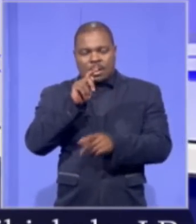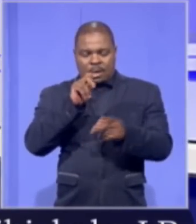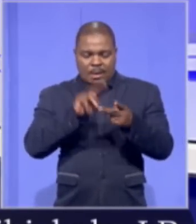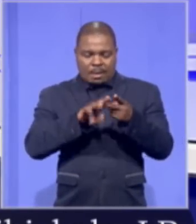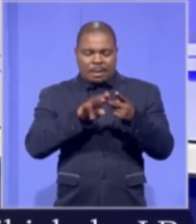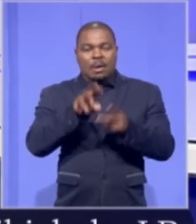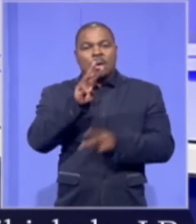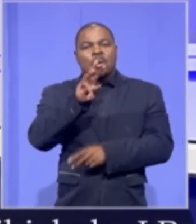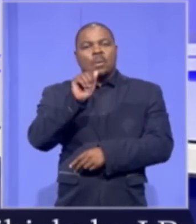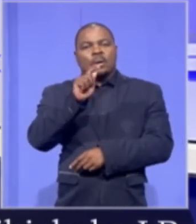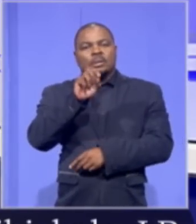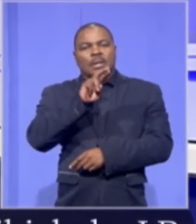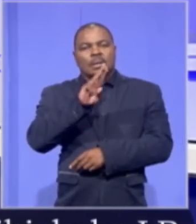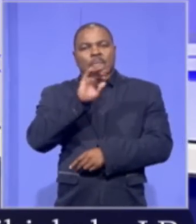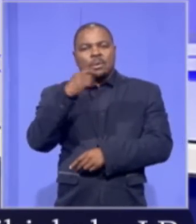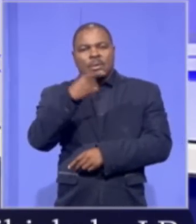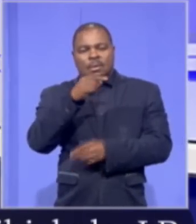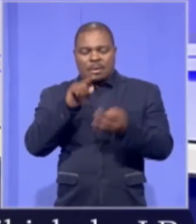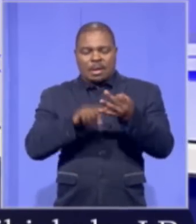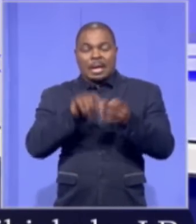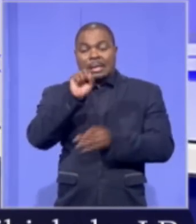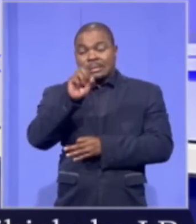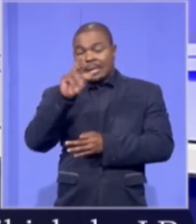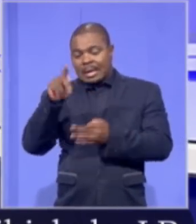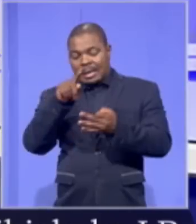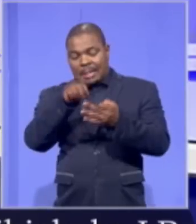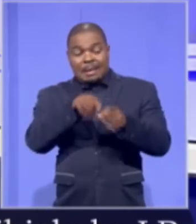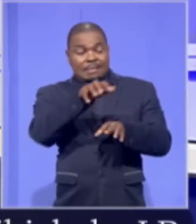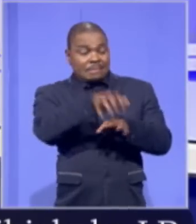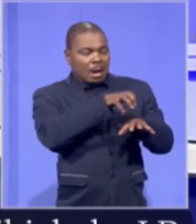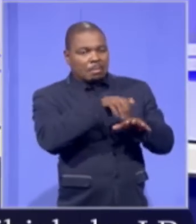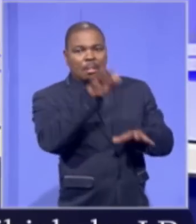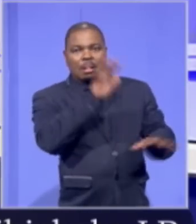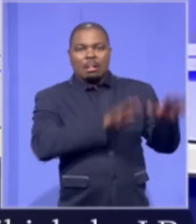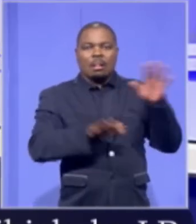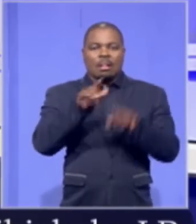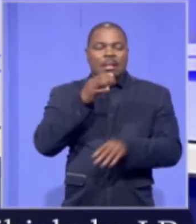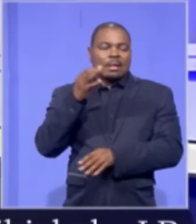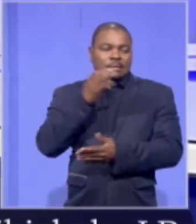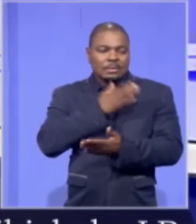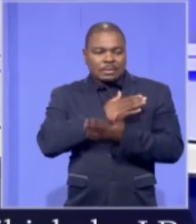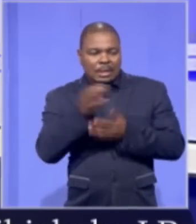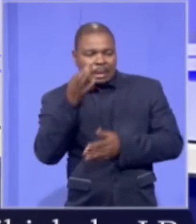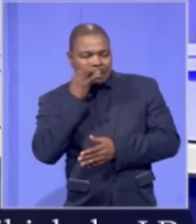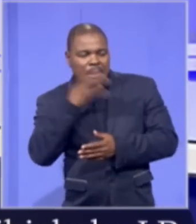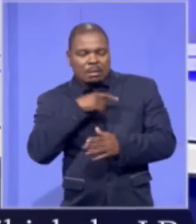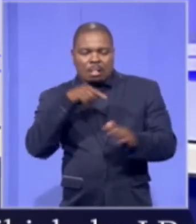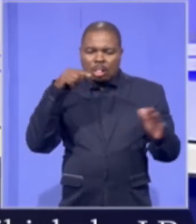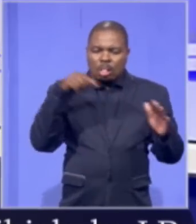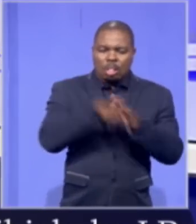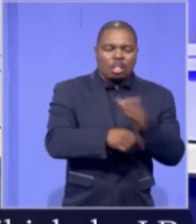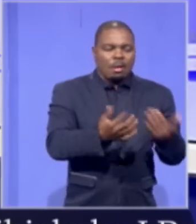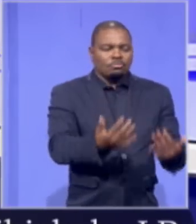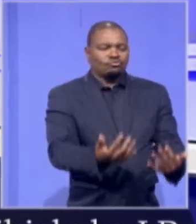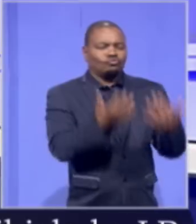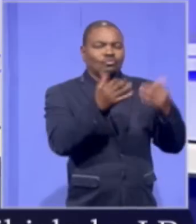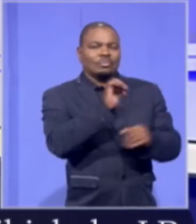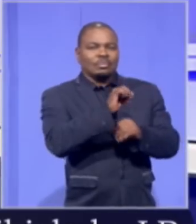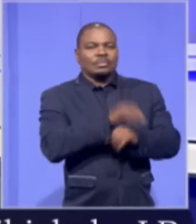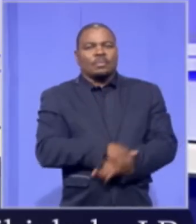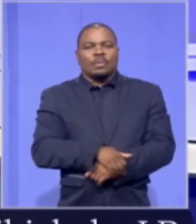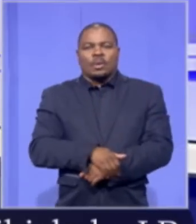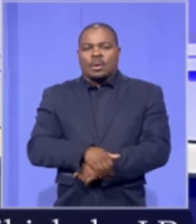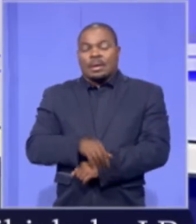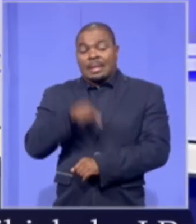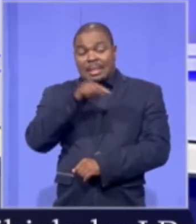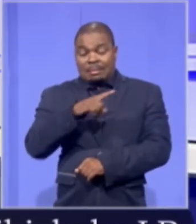le Sekhukhune ba hlasetšwe le go feta fao bontši bo bogile go tahlegelo e kgolo ya dimela. Mogokong ke tše